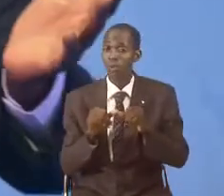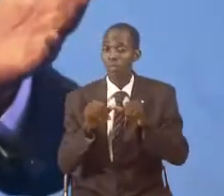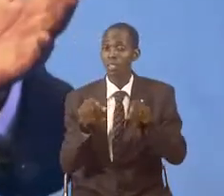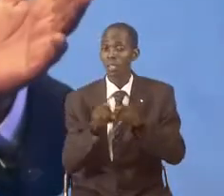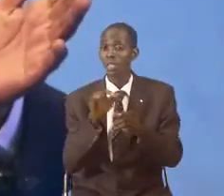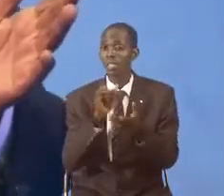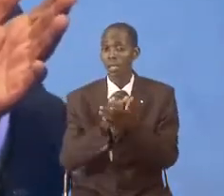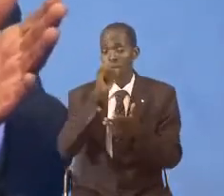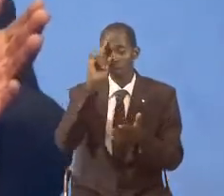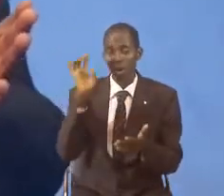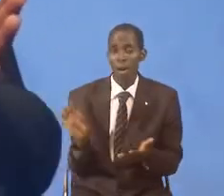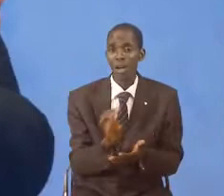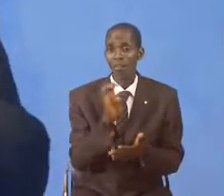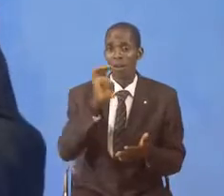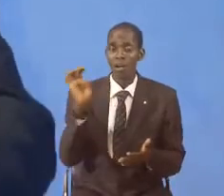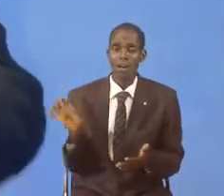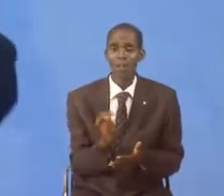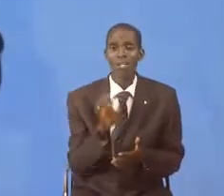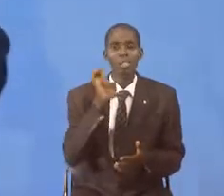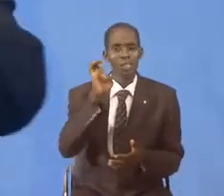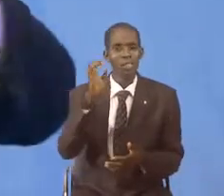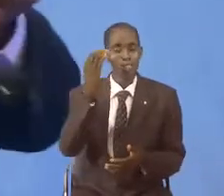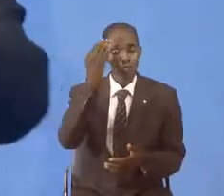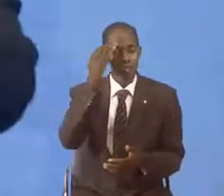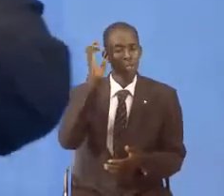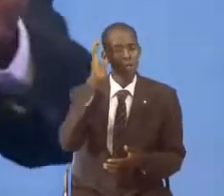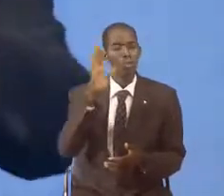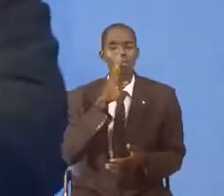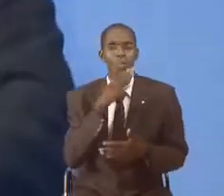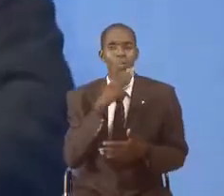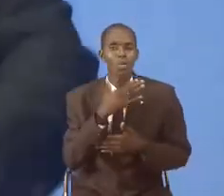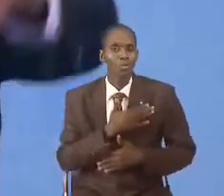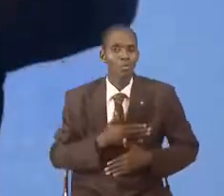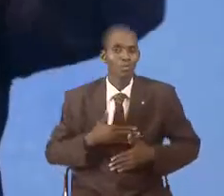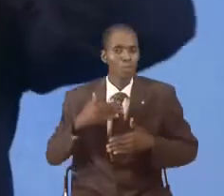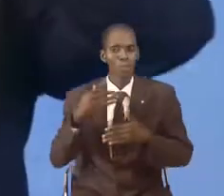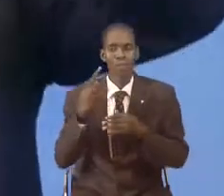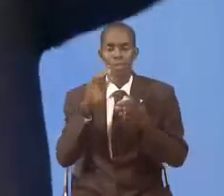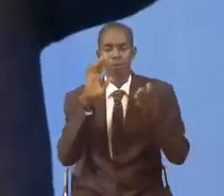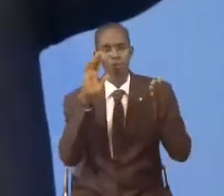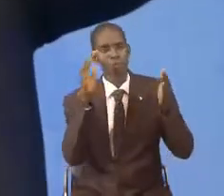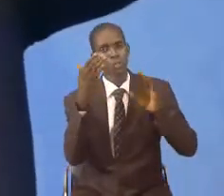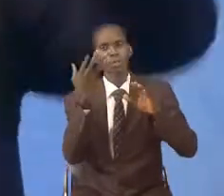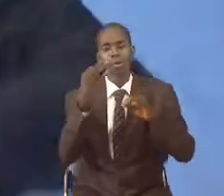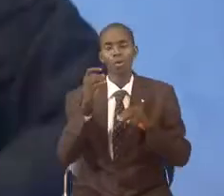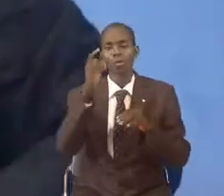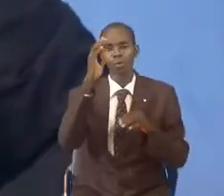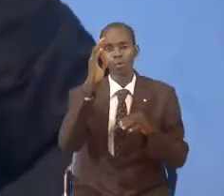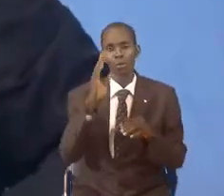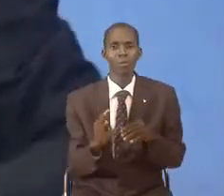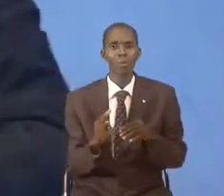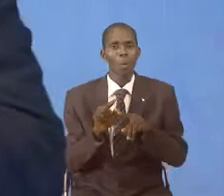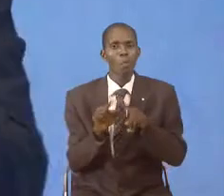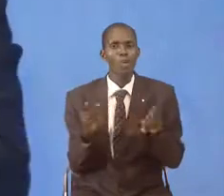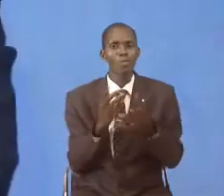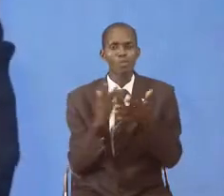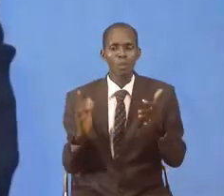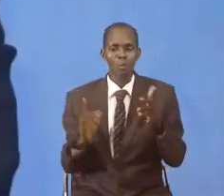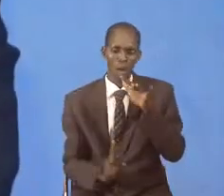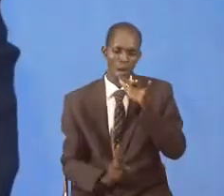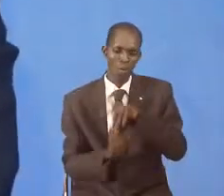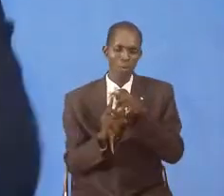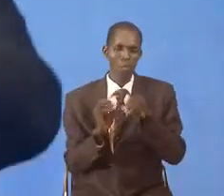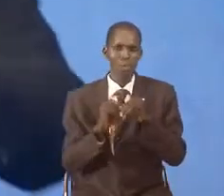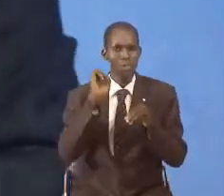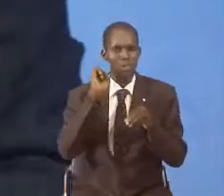knew if he had continued like that forever and forever, he will be enjoying the presence and the